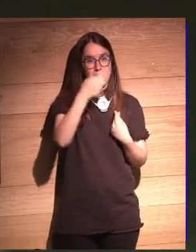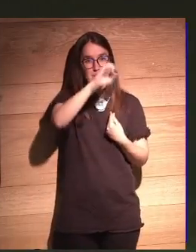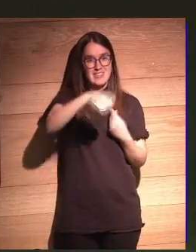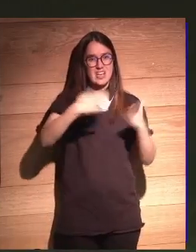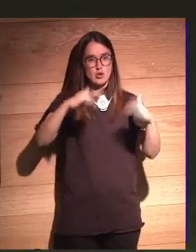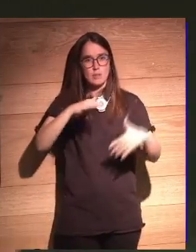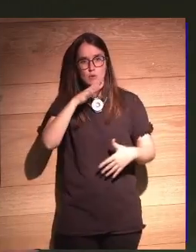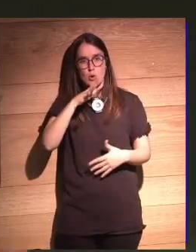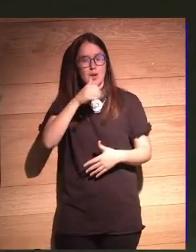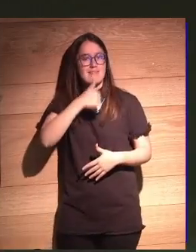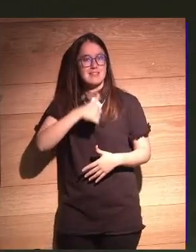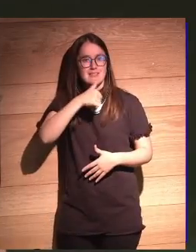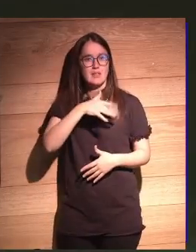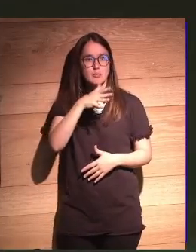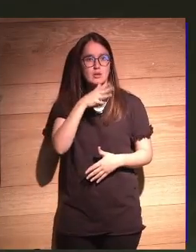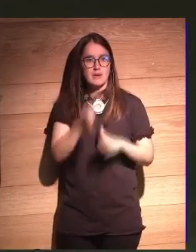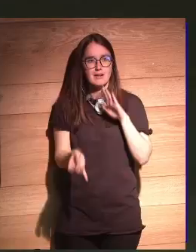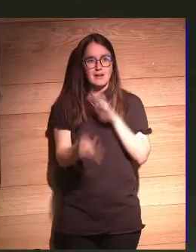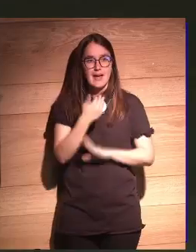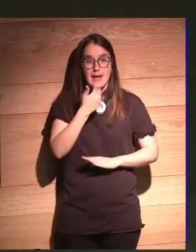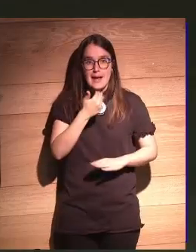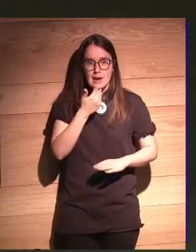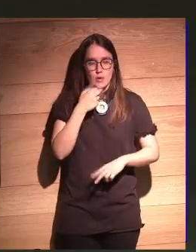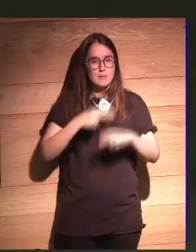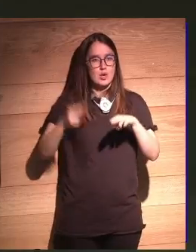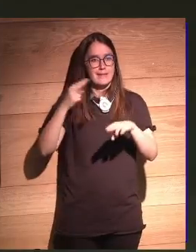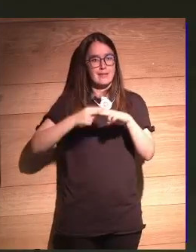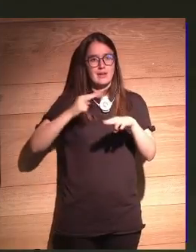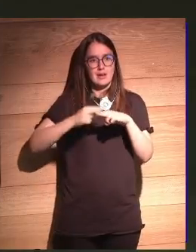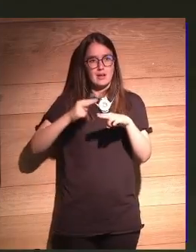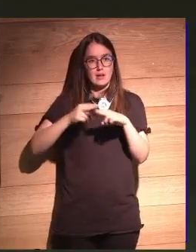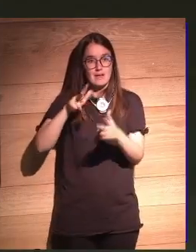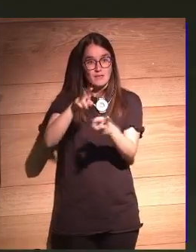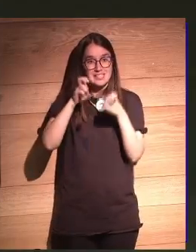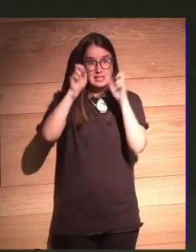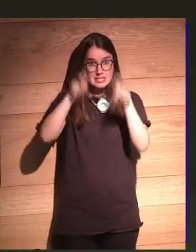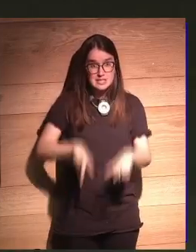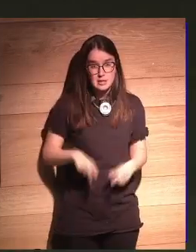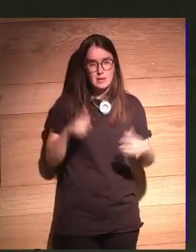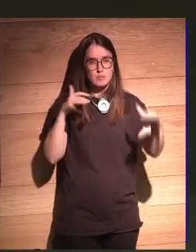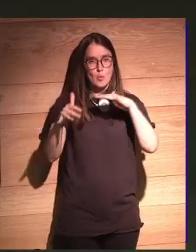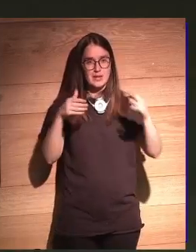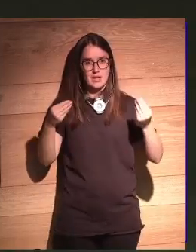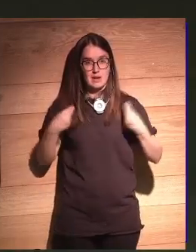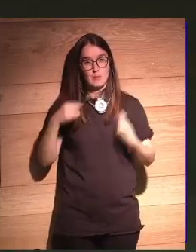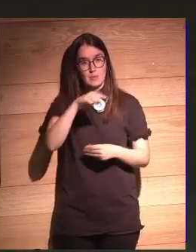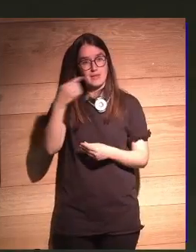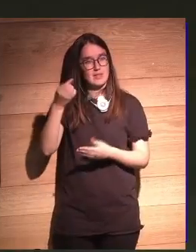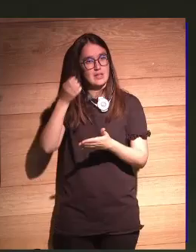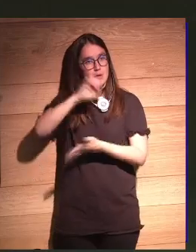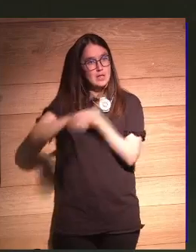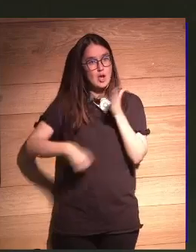no empty houses, why is that resistance to prepare any type of policy that is not a tax policy that will make